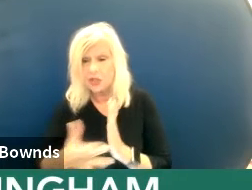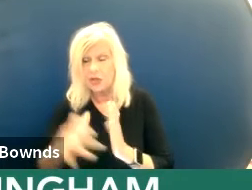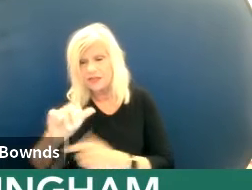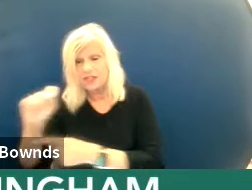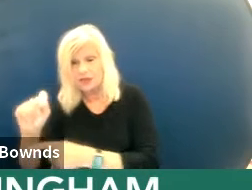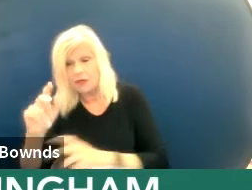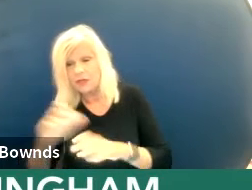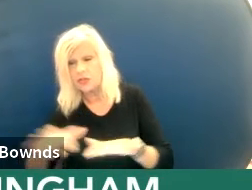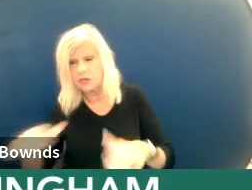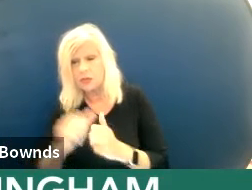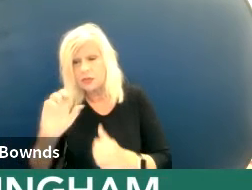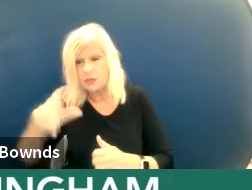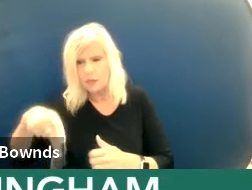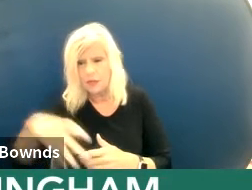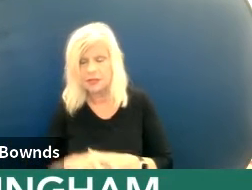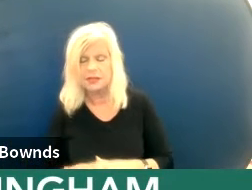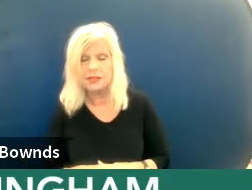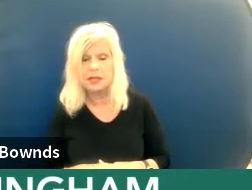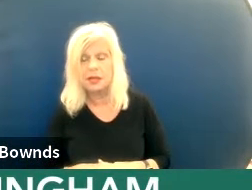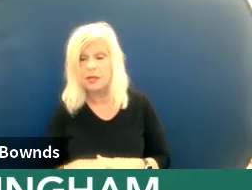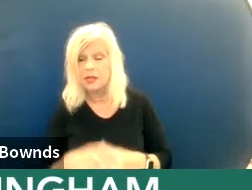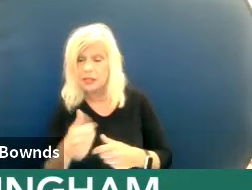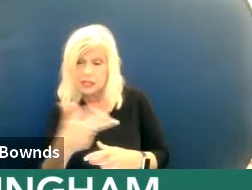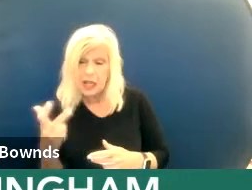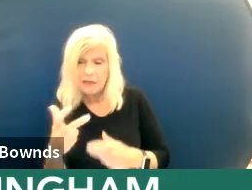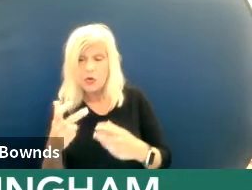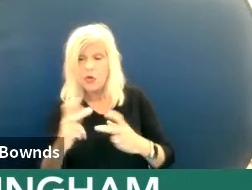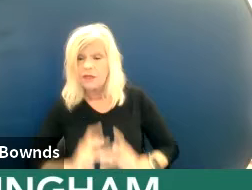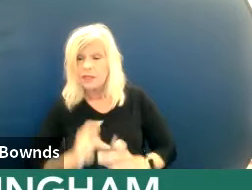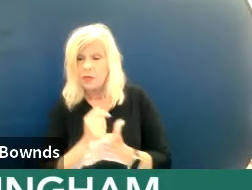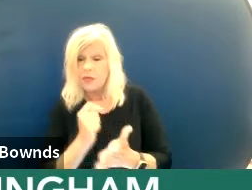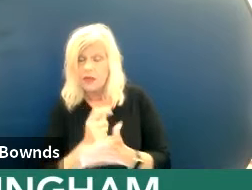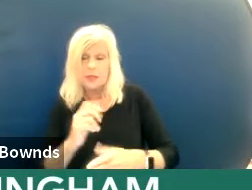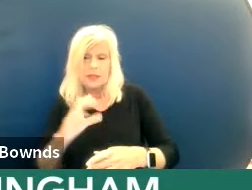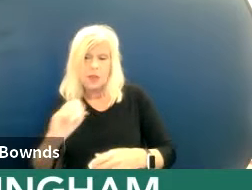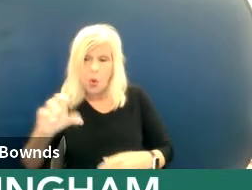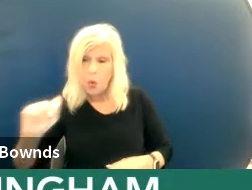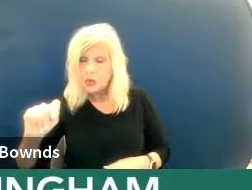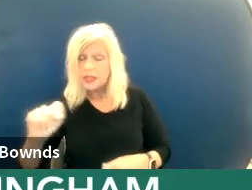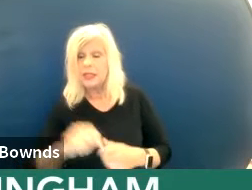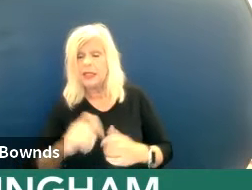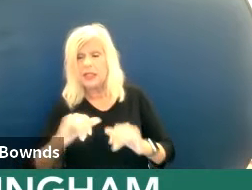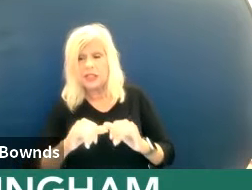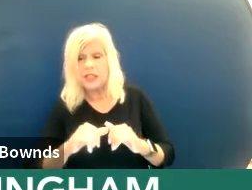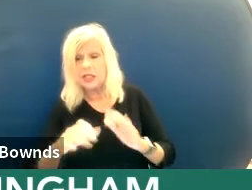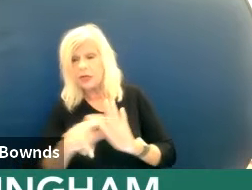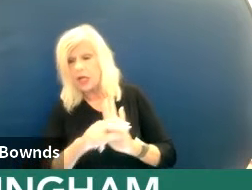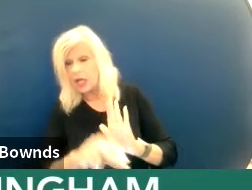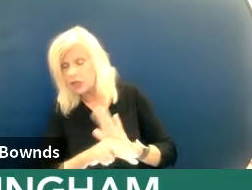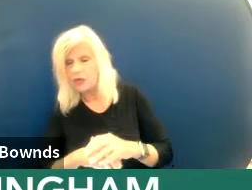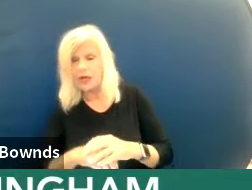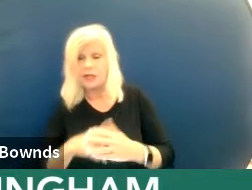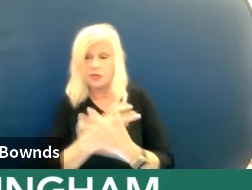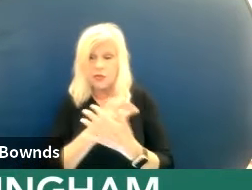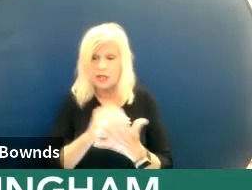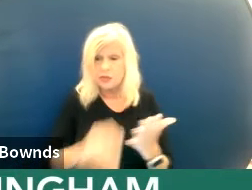cerebral palsy. There have been several physical therapy, occupational therapy, and engineering undergraduate and graduate students